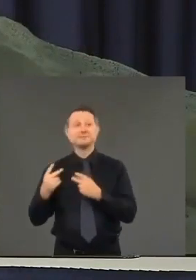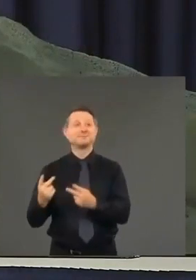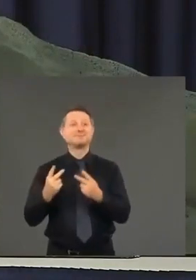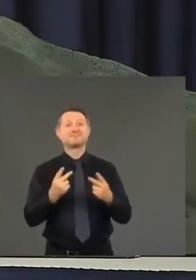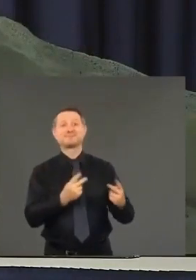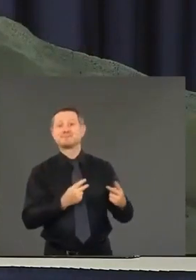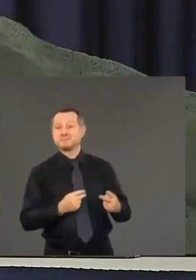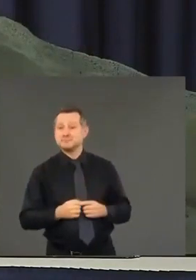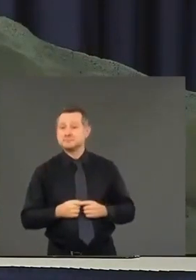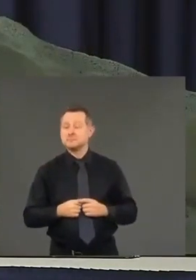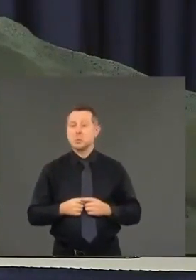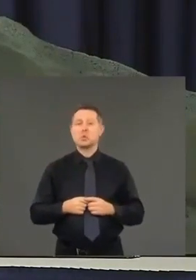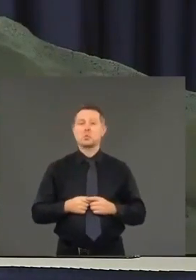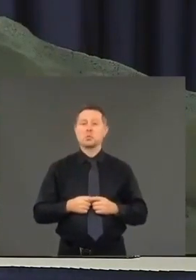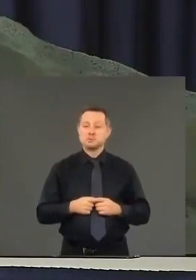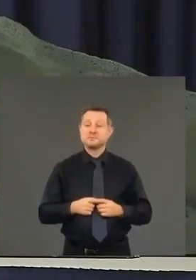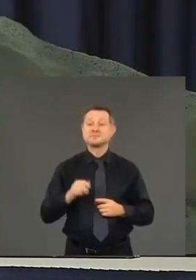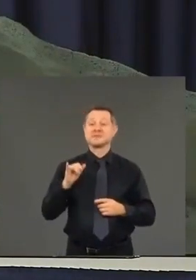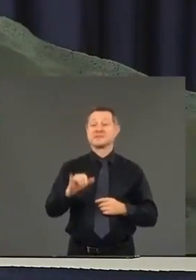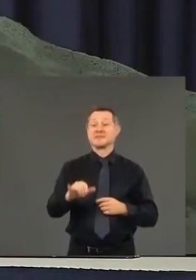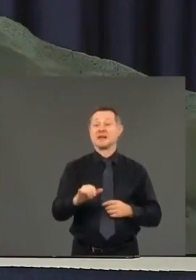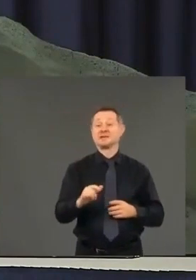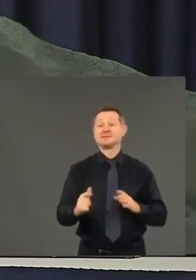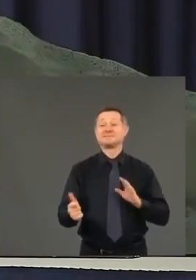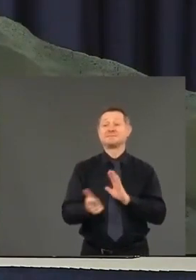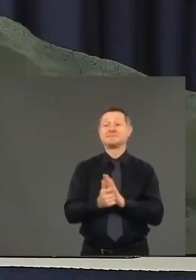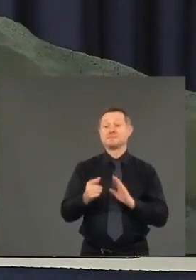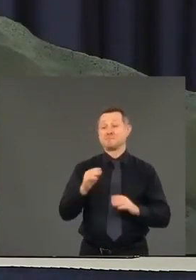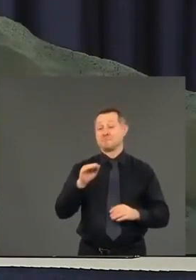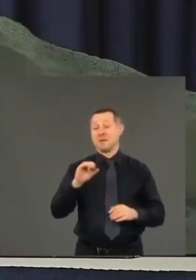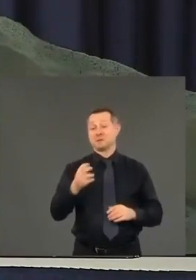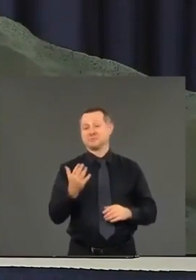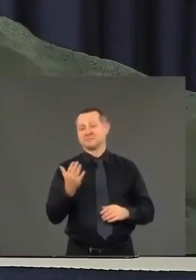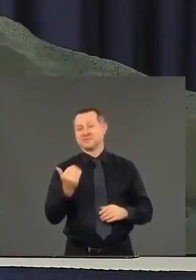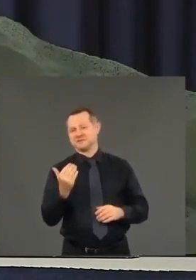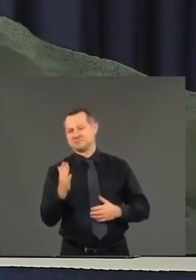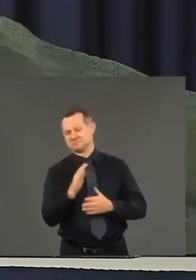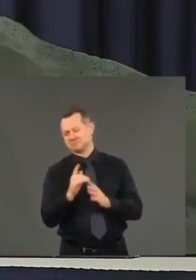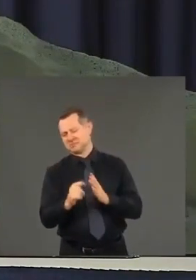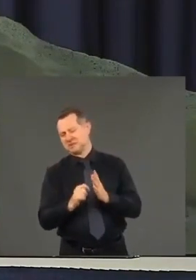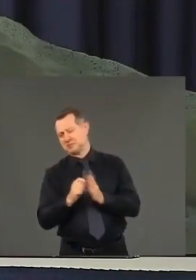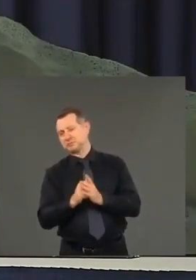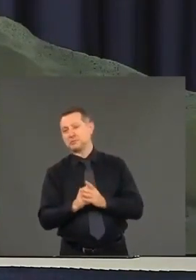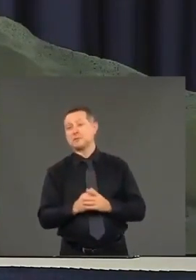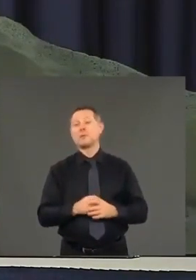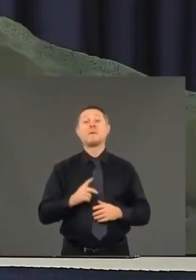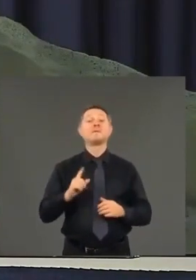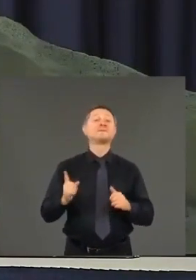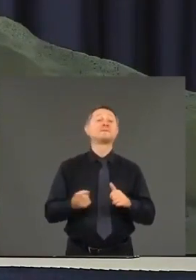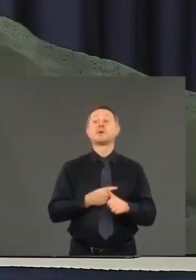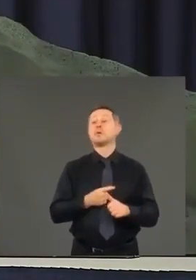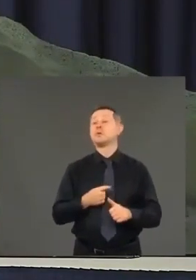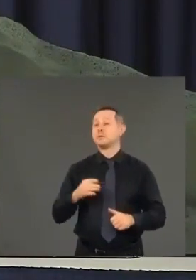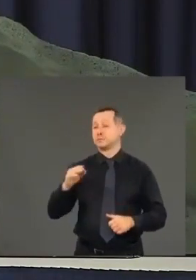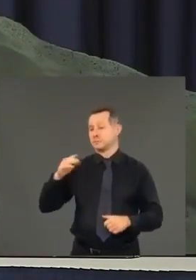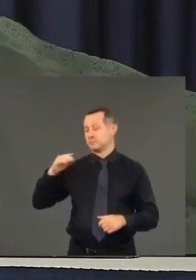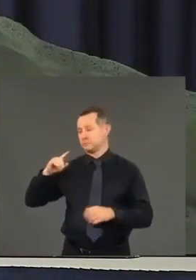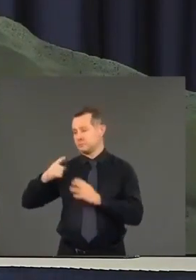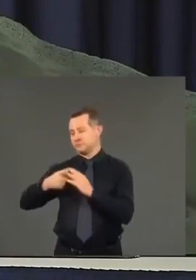ban March 15th, let's say. We had our first case March 1. We did the family ban